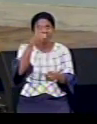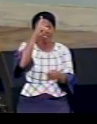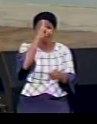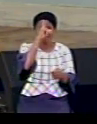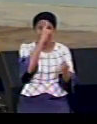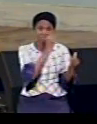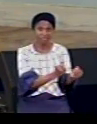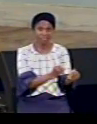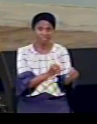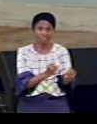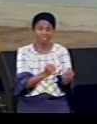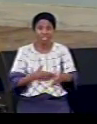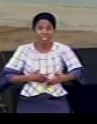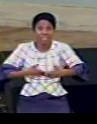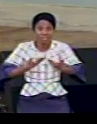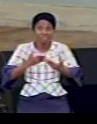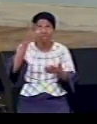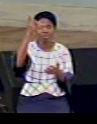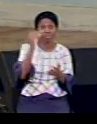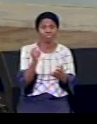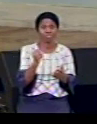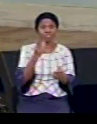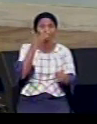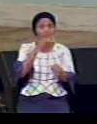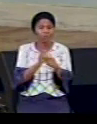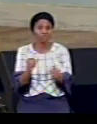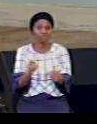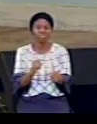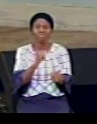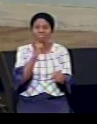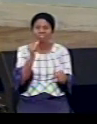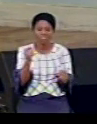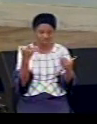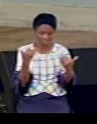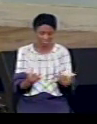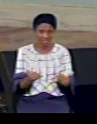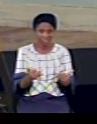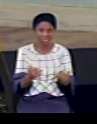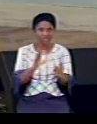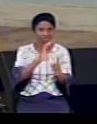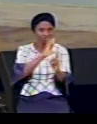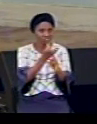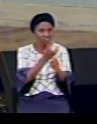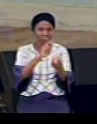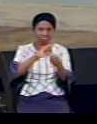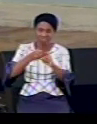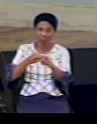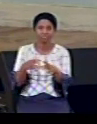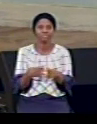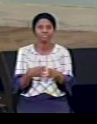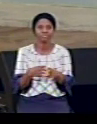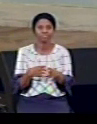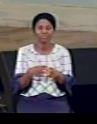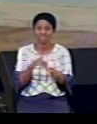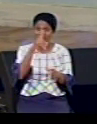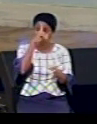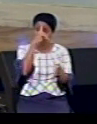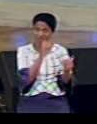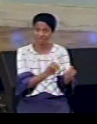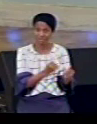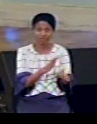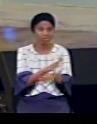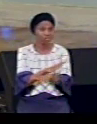God's promises, not present circumstances. And faith does not